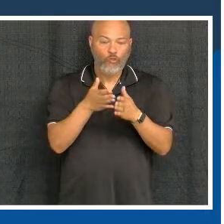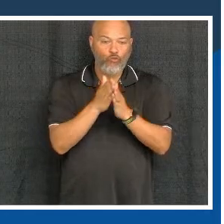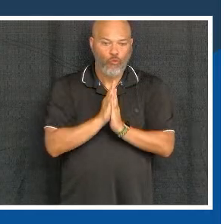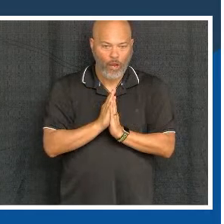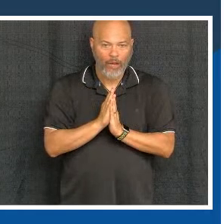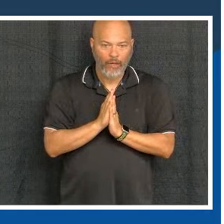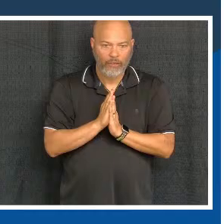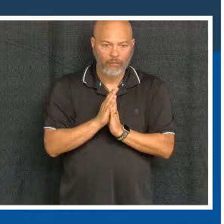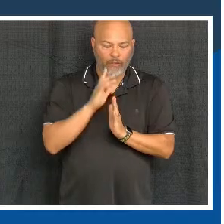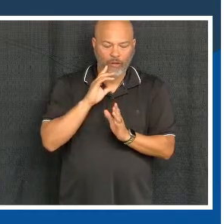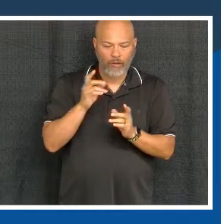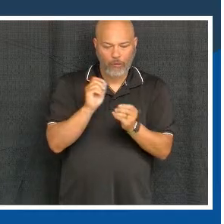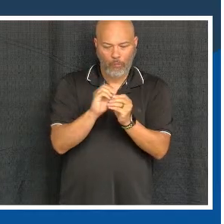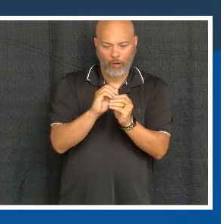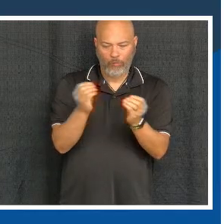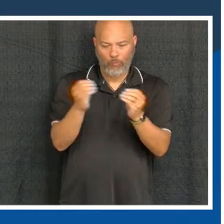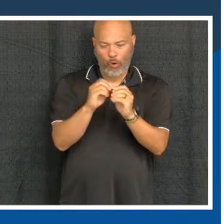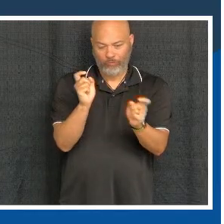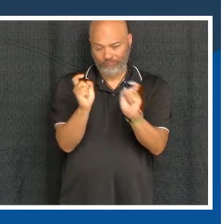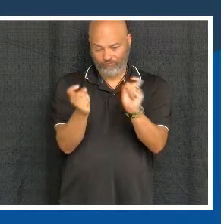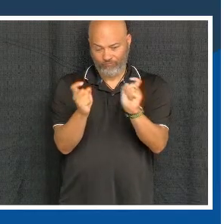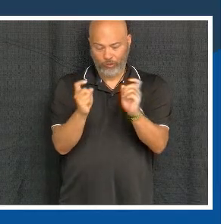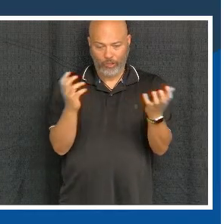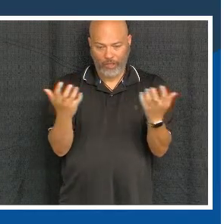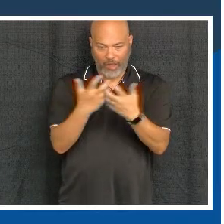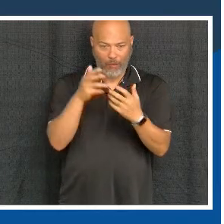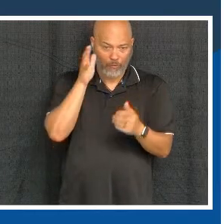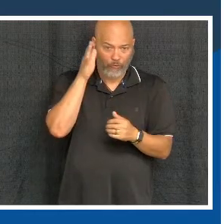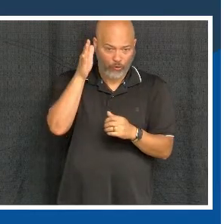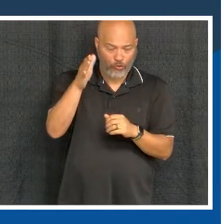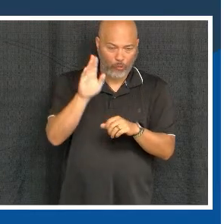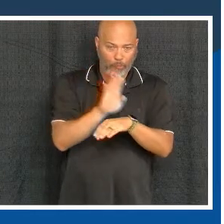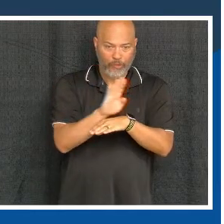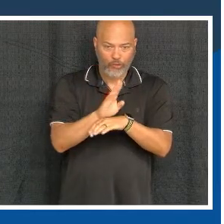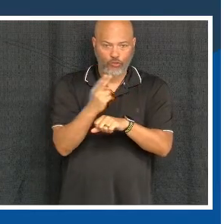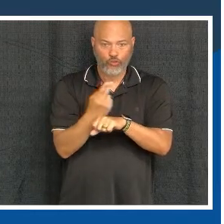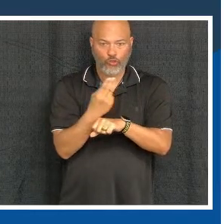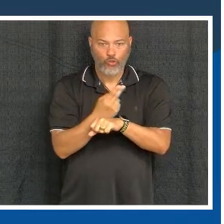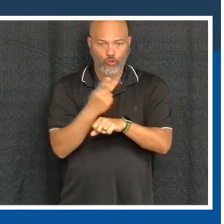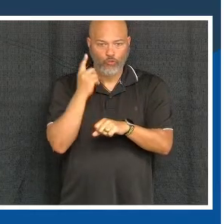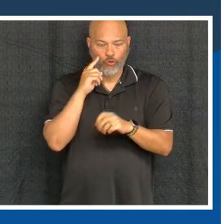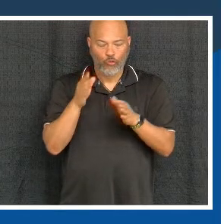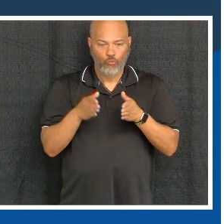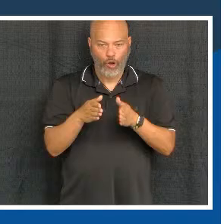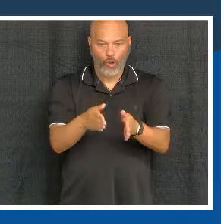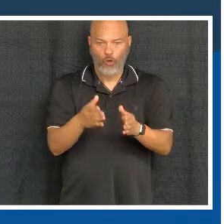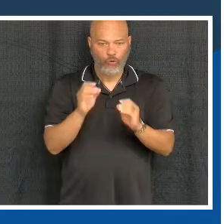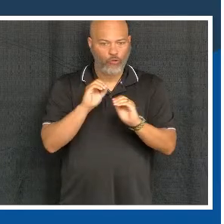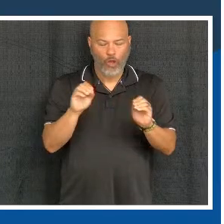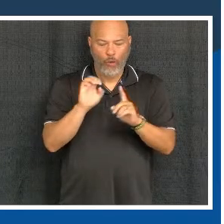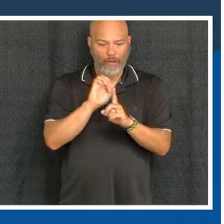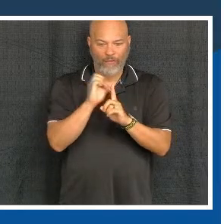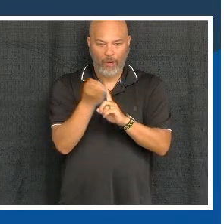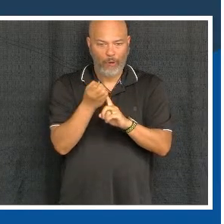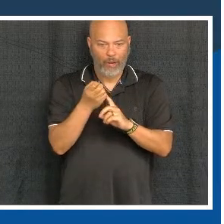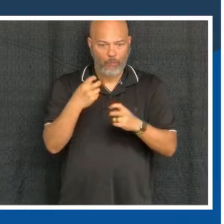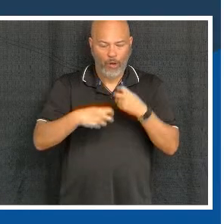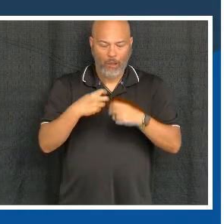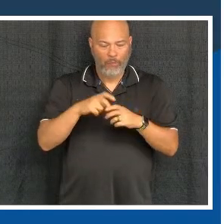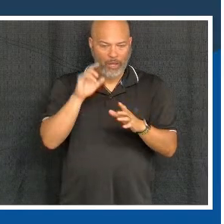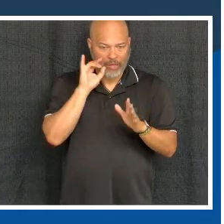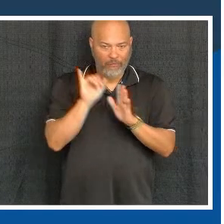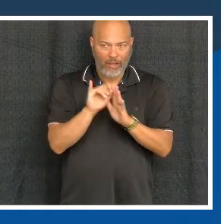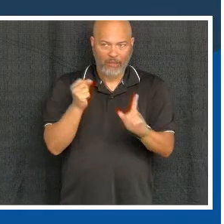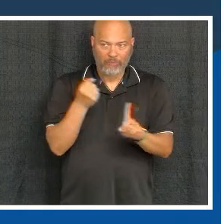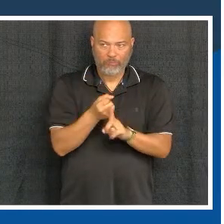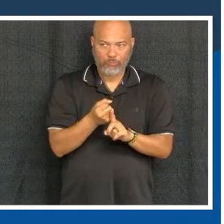presented to fine-tune the zoning designations to align with future commercial uses and the roadway network. No adverse environmental issues were identified at this